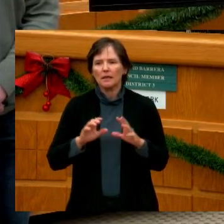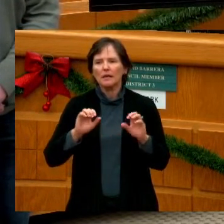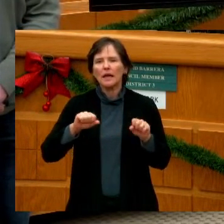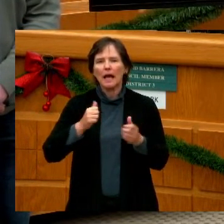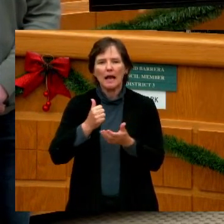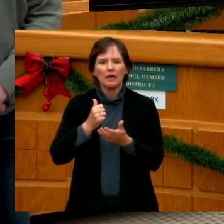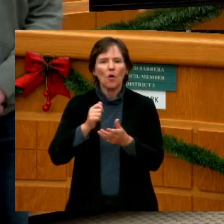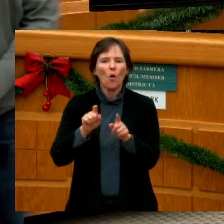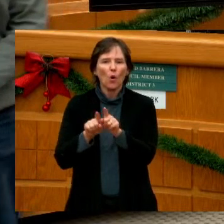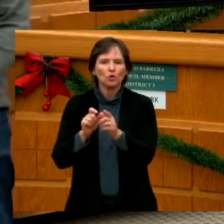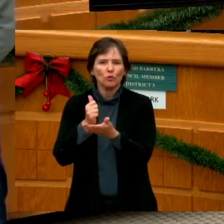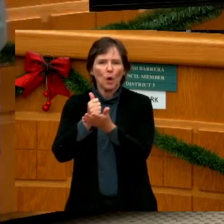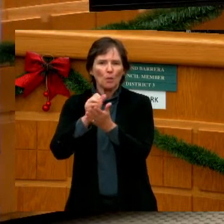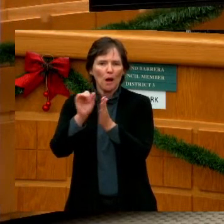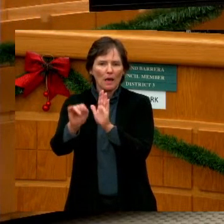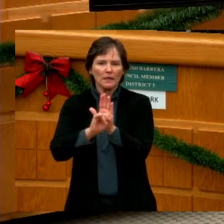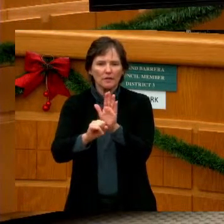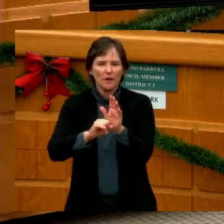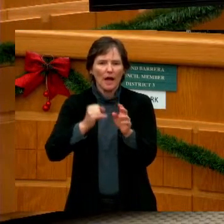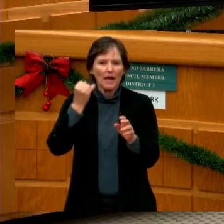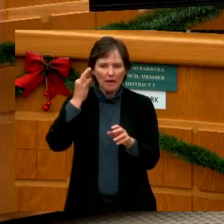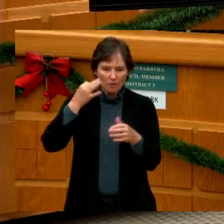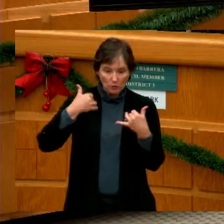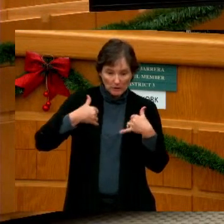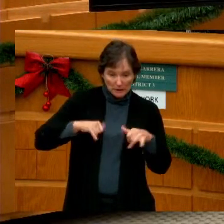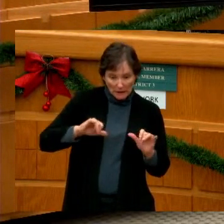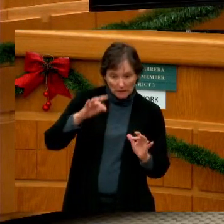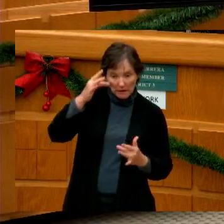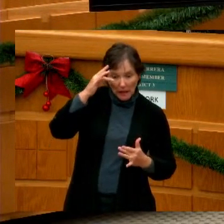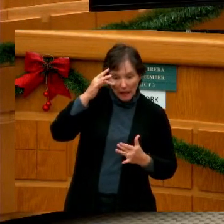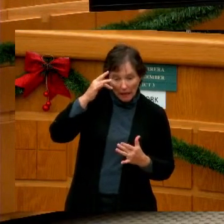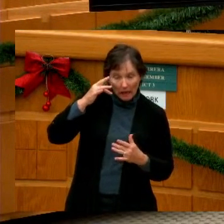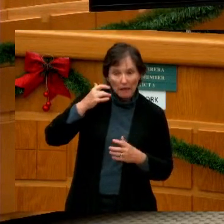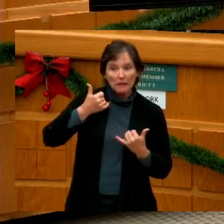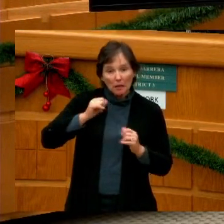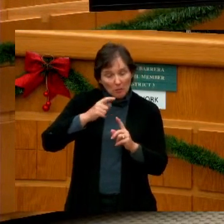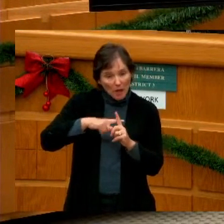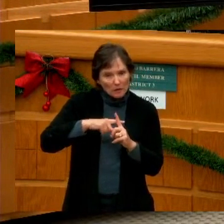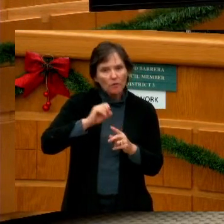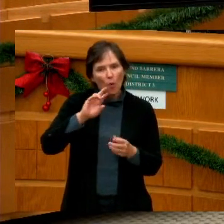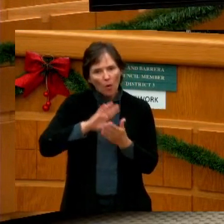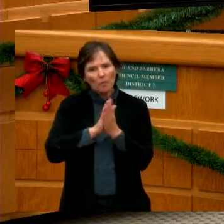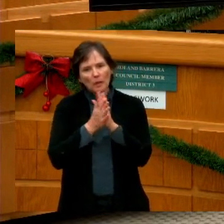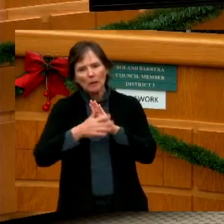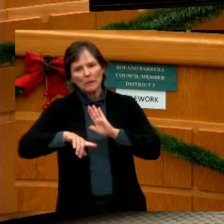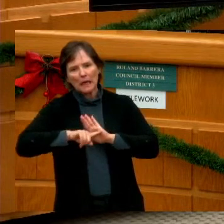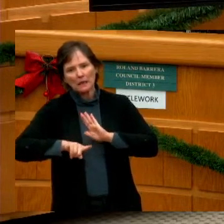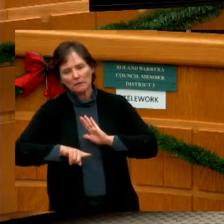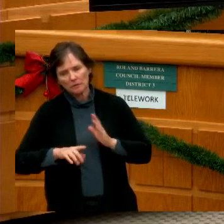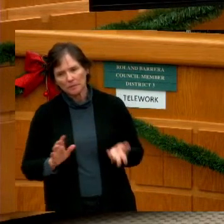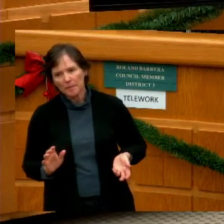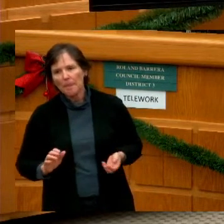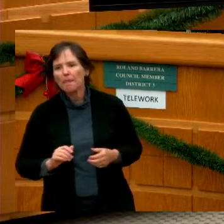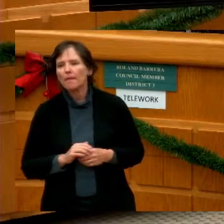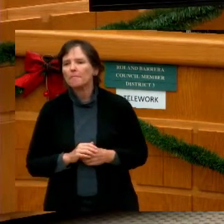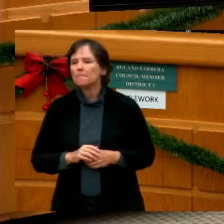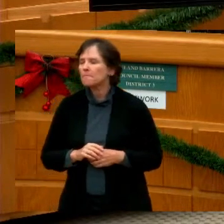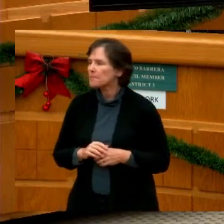questions, but I think they'd be better asked on Friday's question and answer time. Okay, thank you.